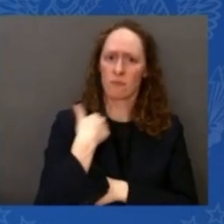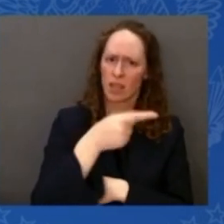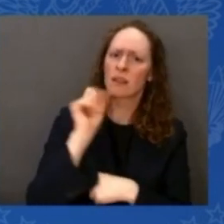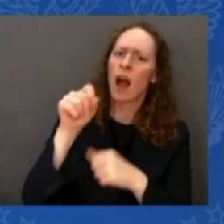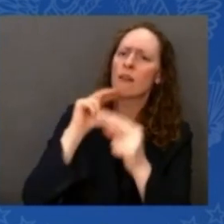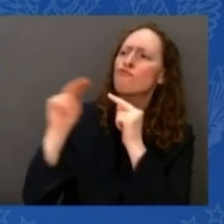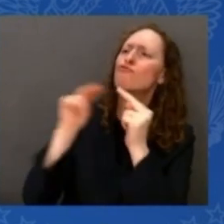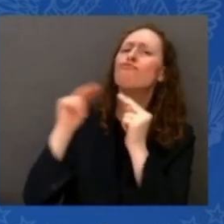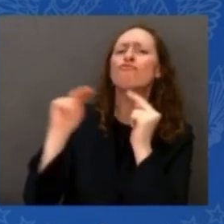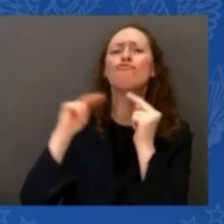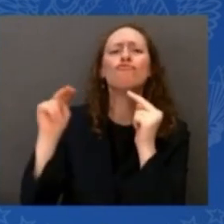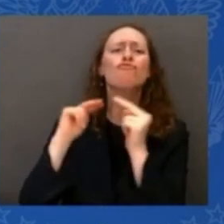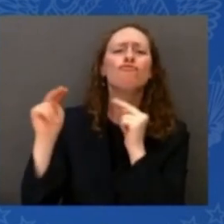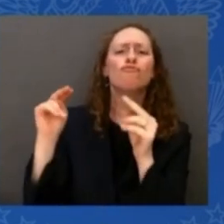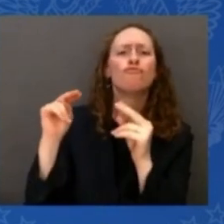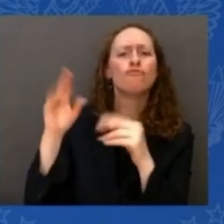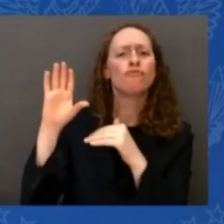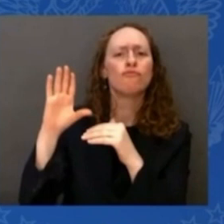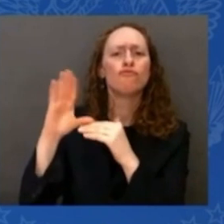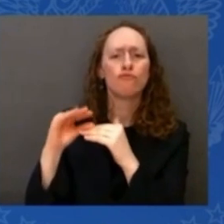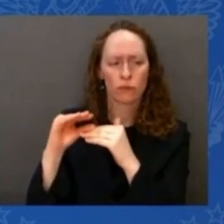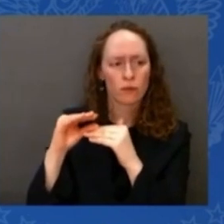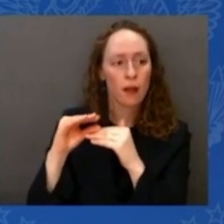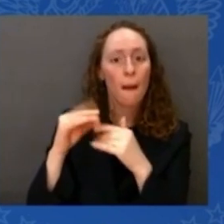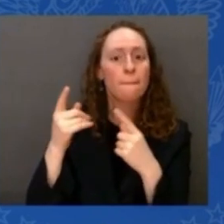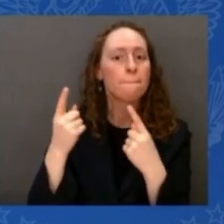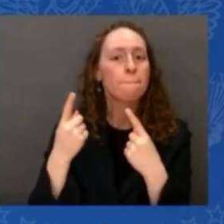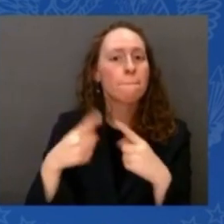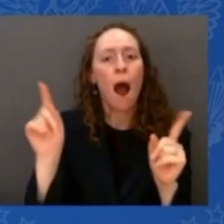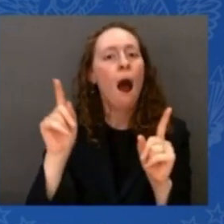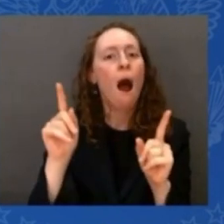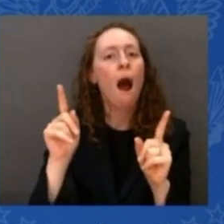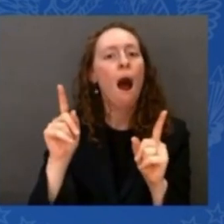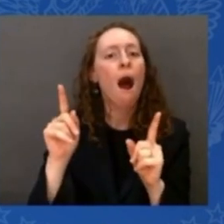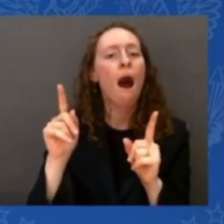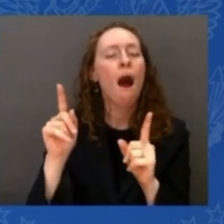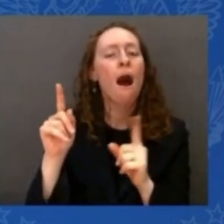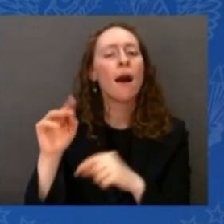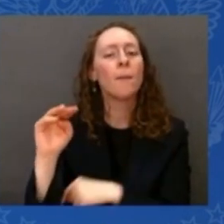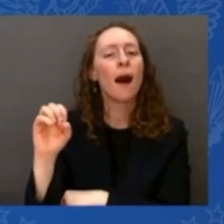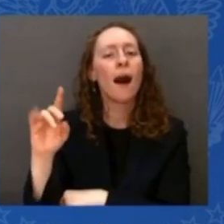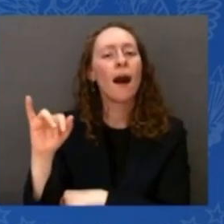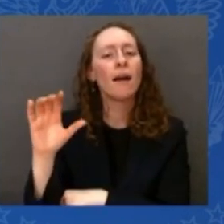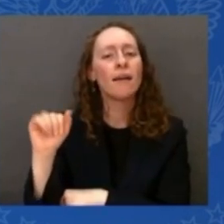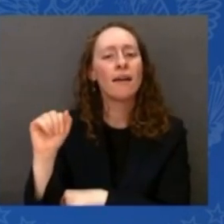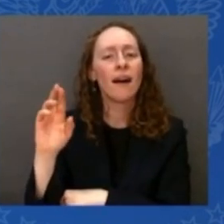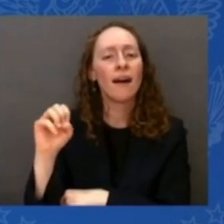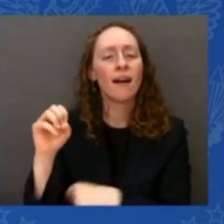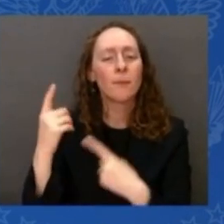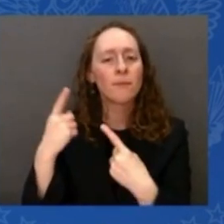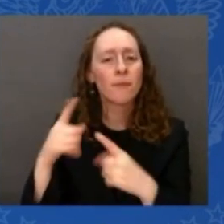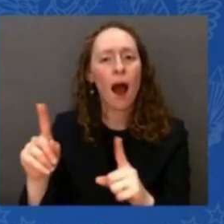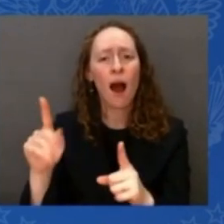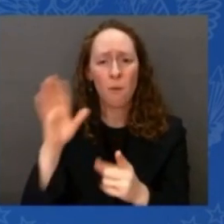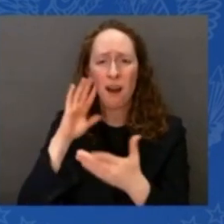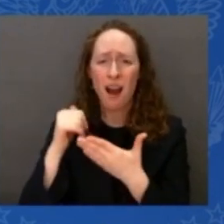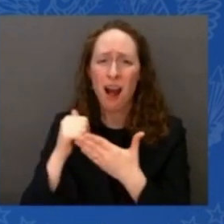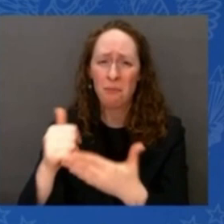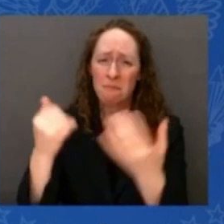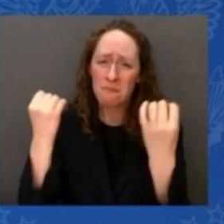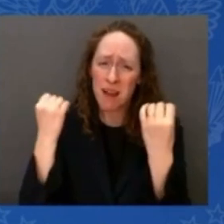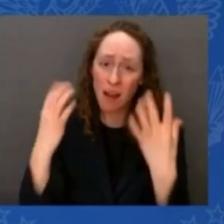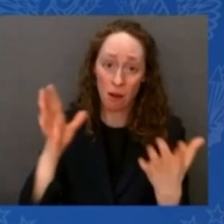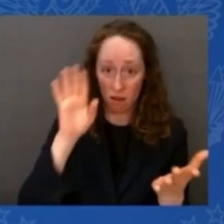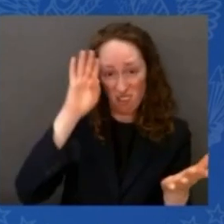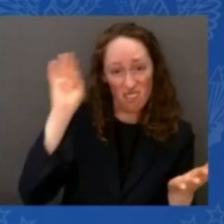Medicare. It's going to have a significant effect on the federal deficit. It's going to lower the debt by $159